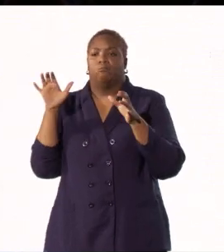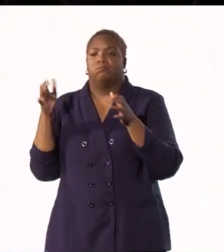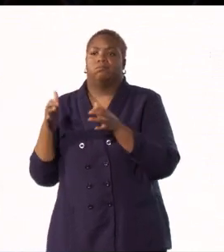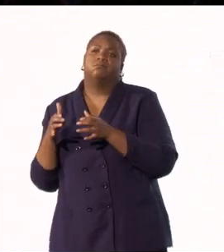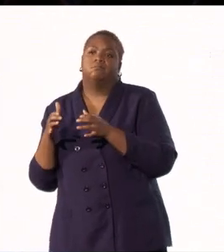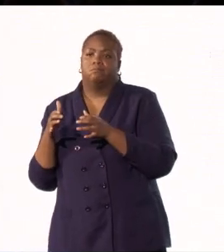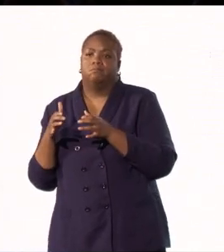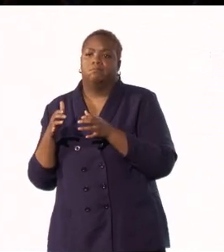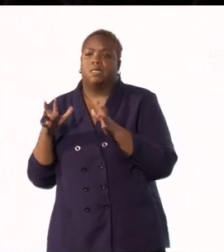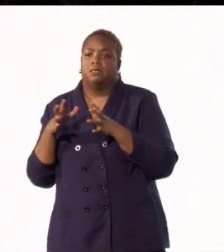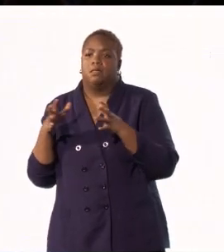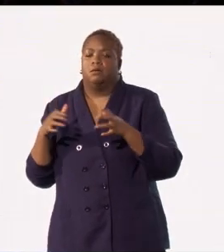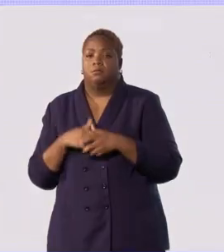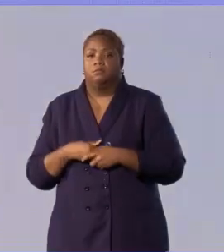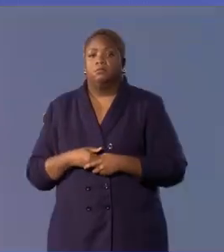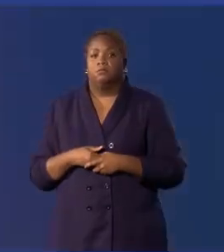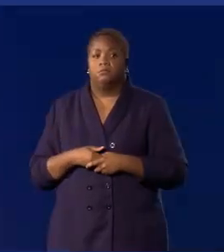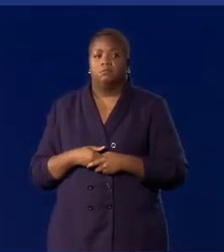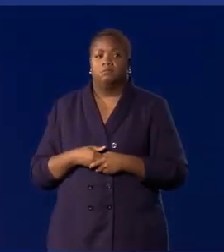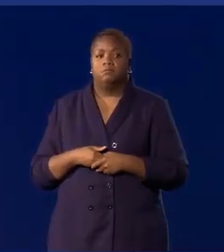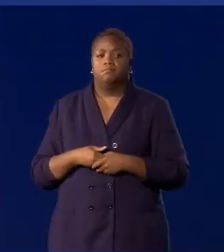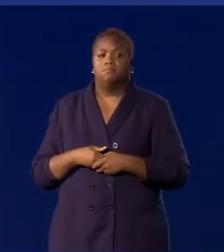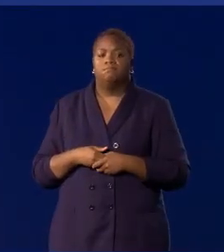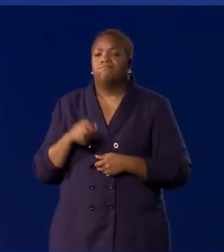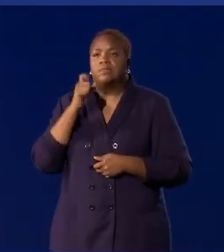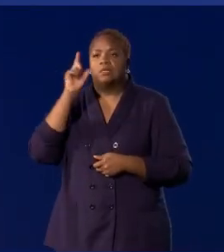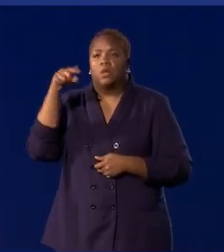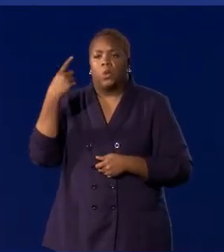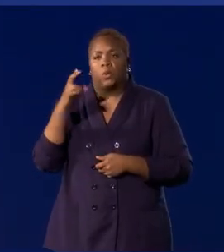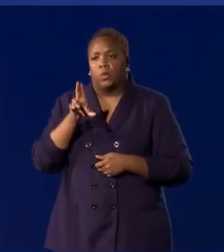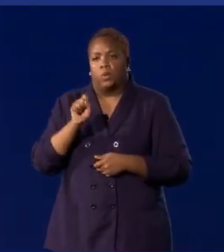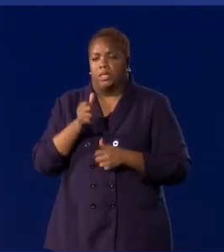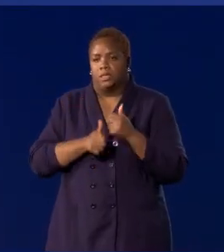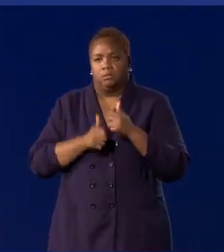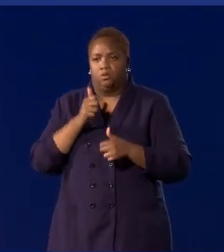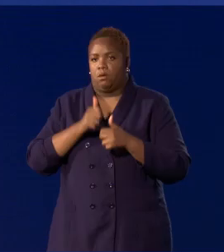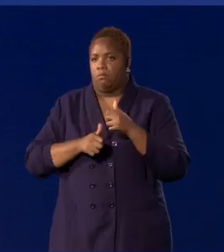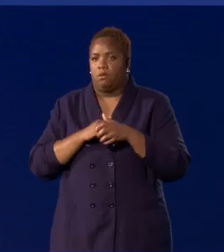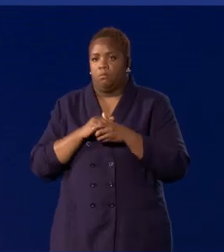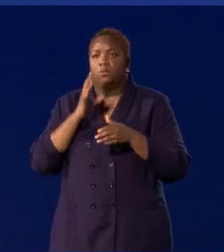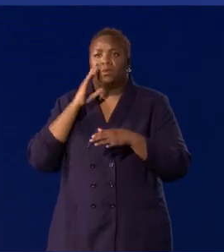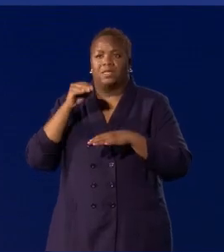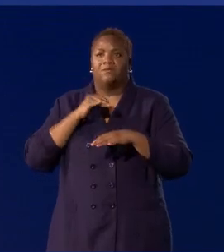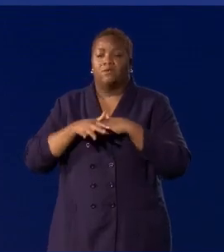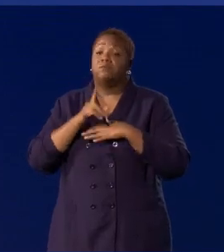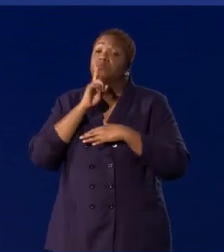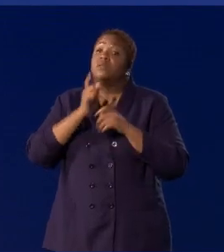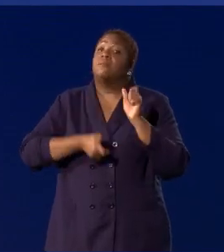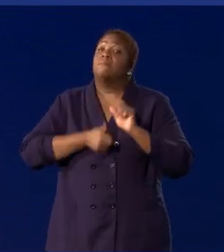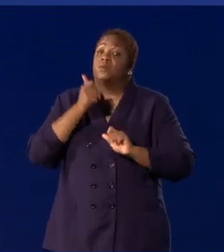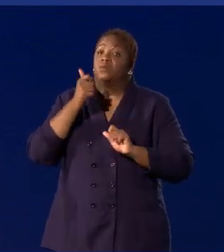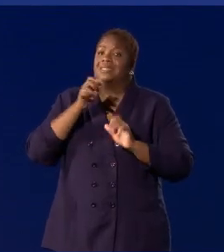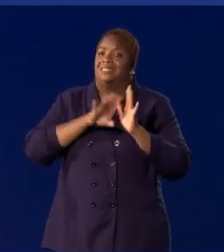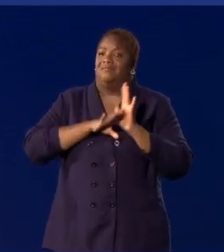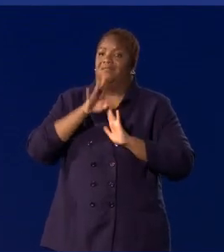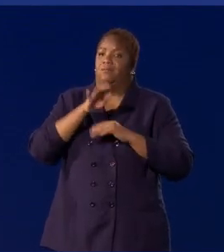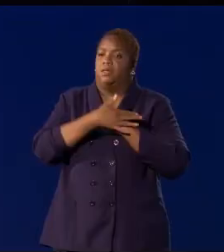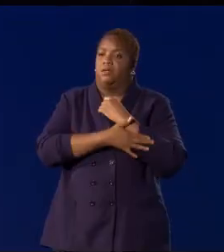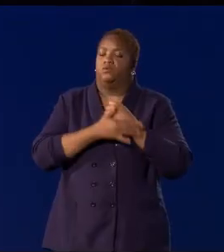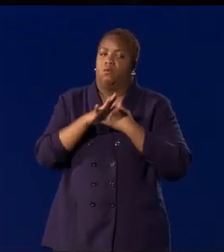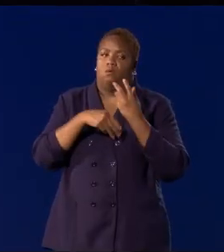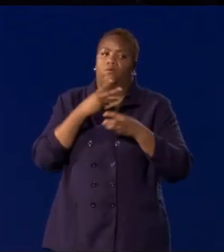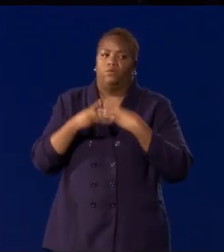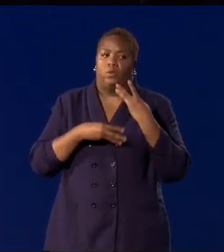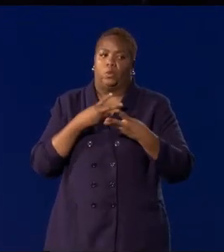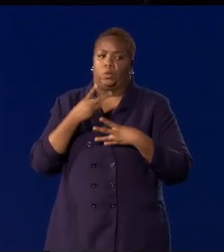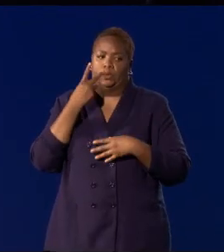a bit. Now, this isn't just a US problem. This is affecting mostly developed countries all over the world, which you can see